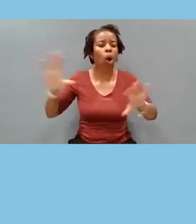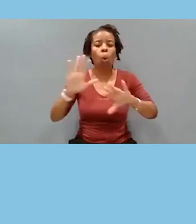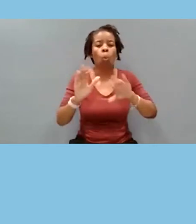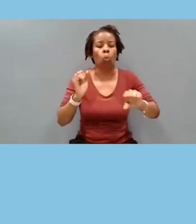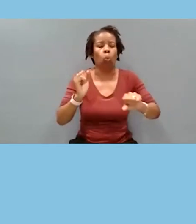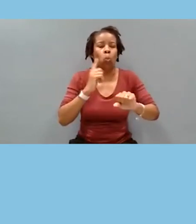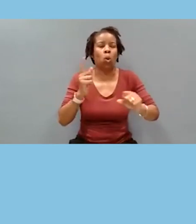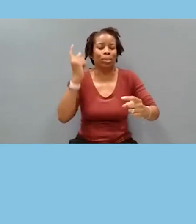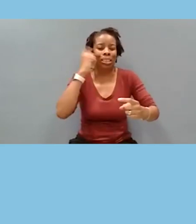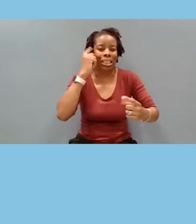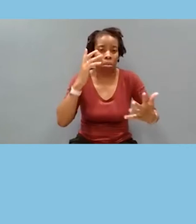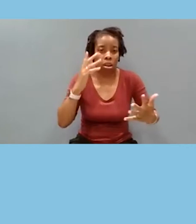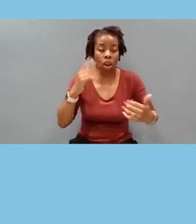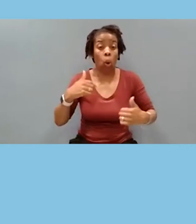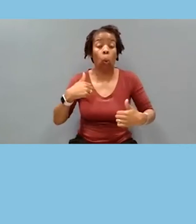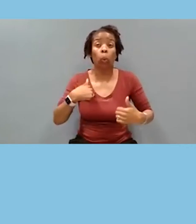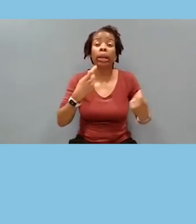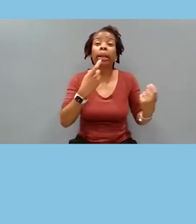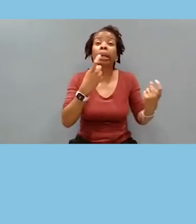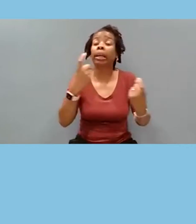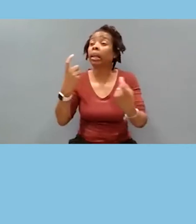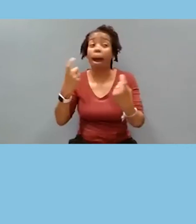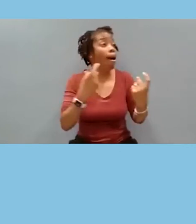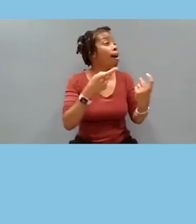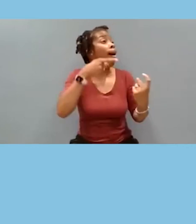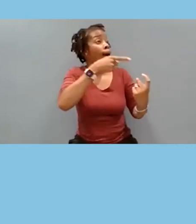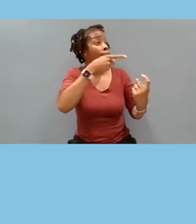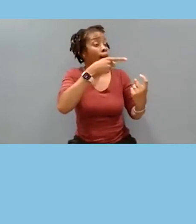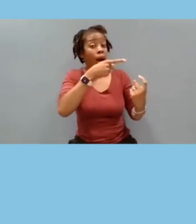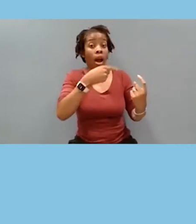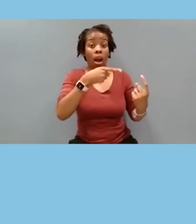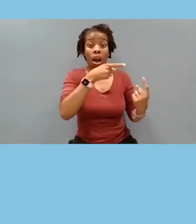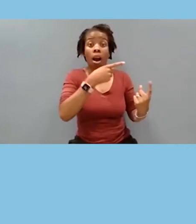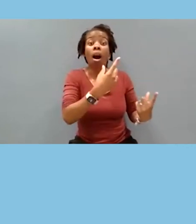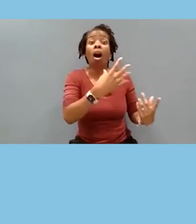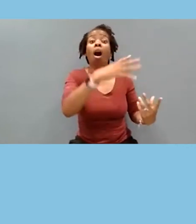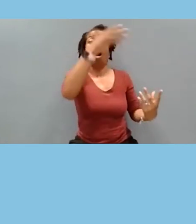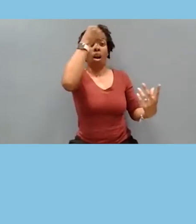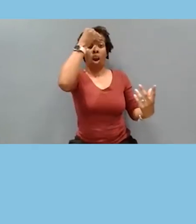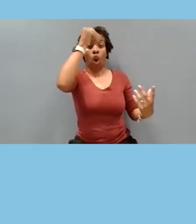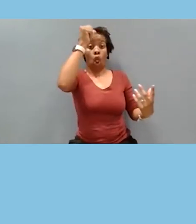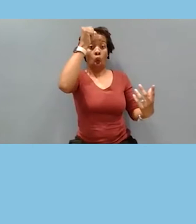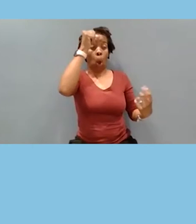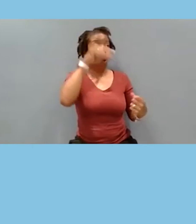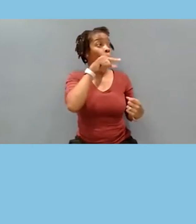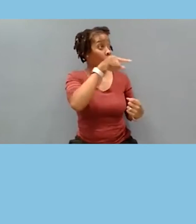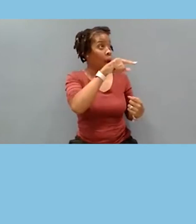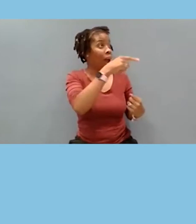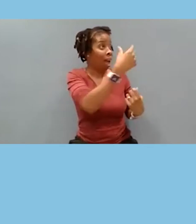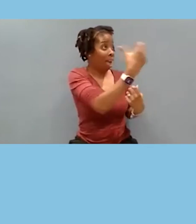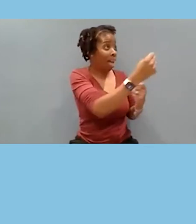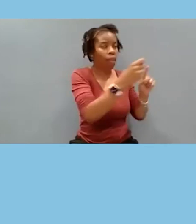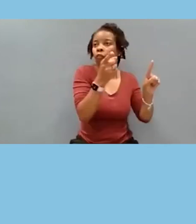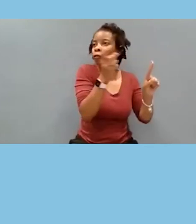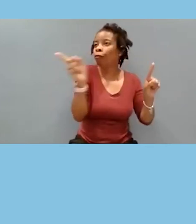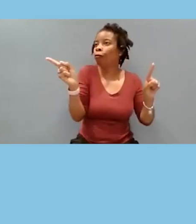the icon because we assume, because we know, maybe even the icon teaches us that exclusion is the